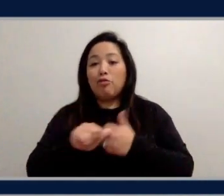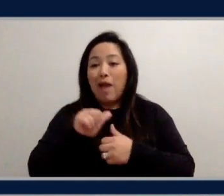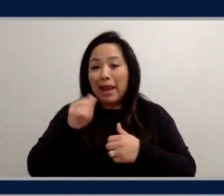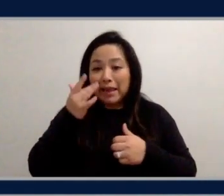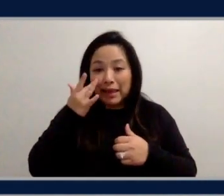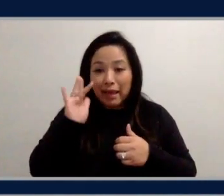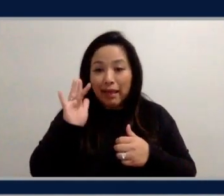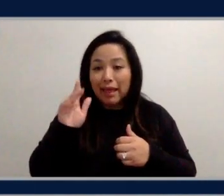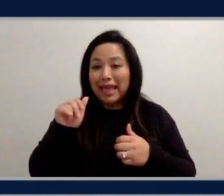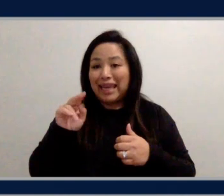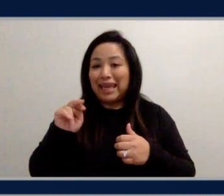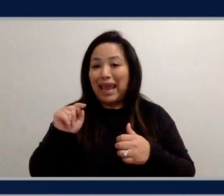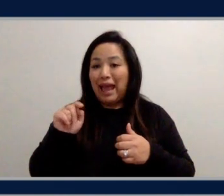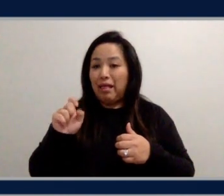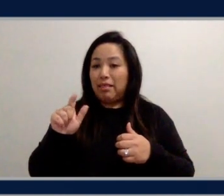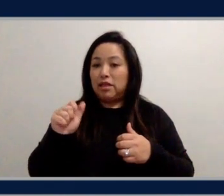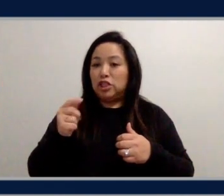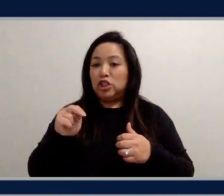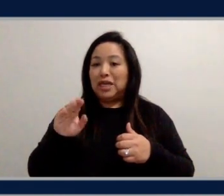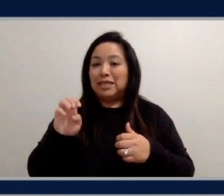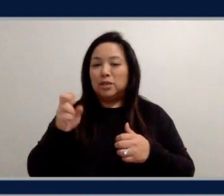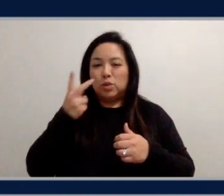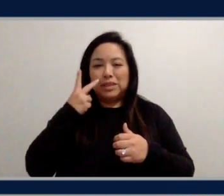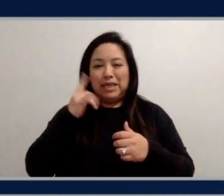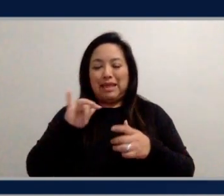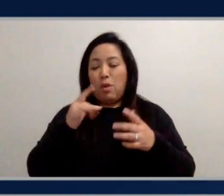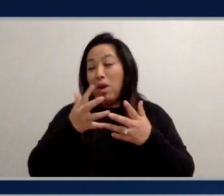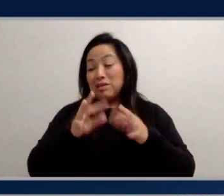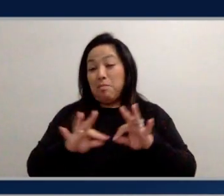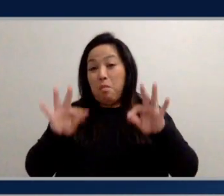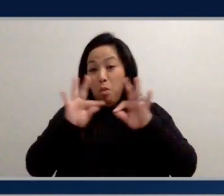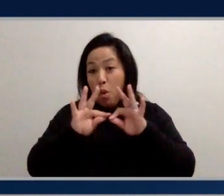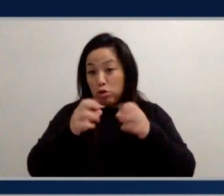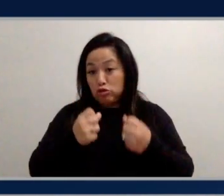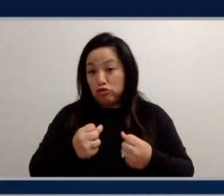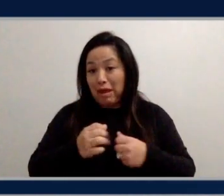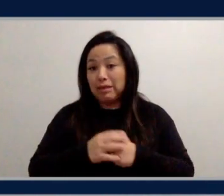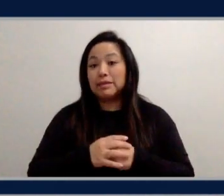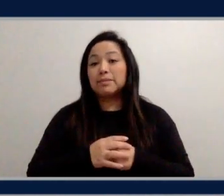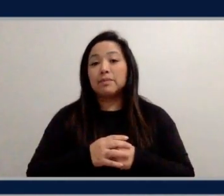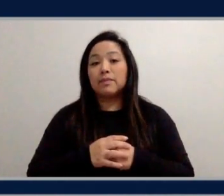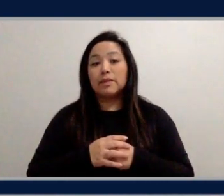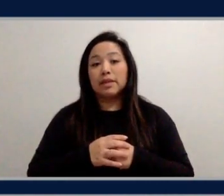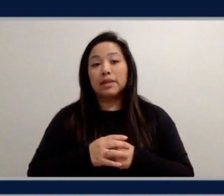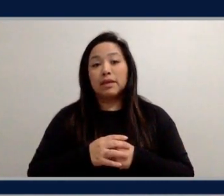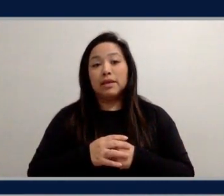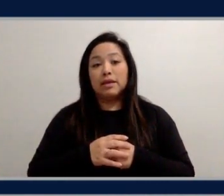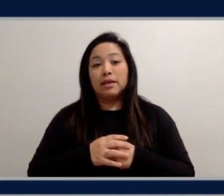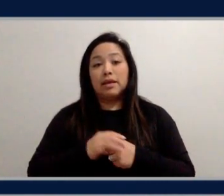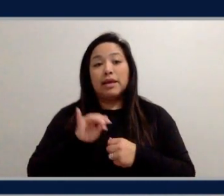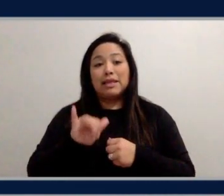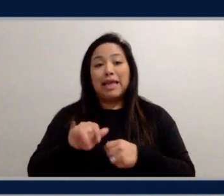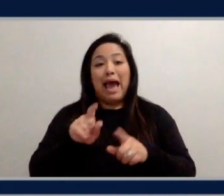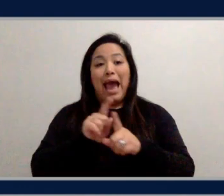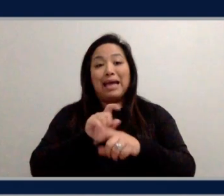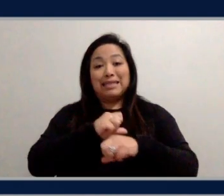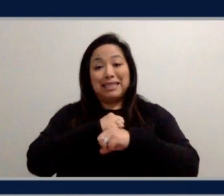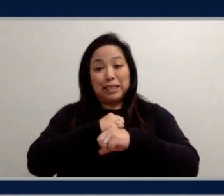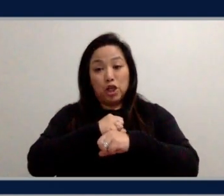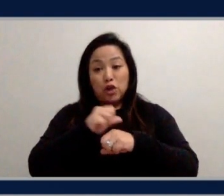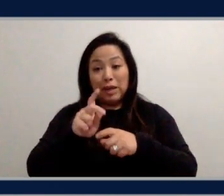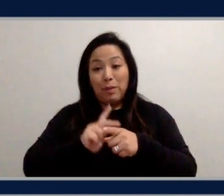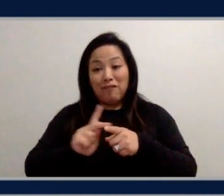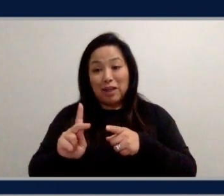detect these utmost important threats. And as a security professional, or just a customer